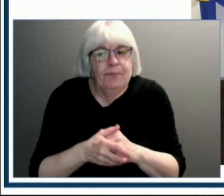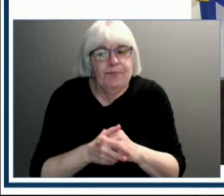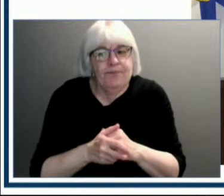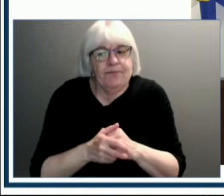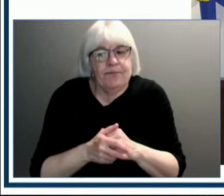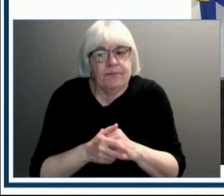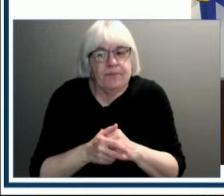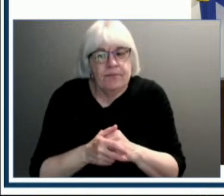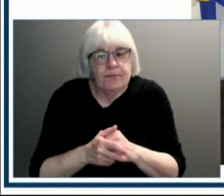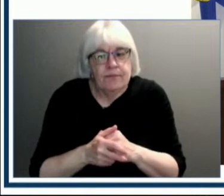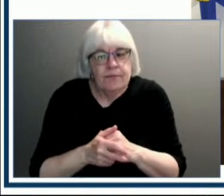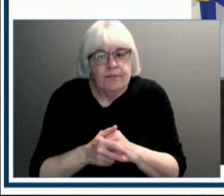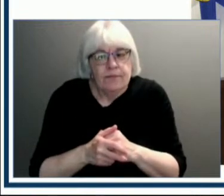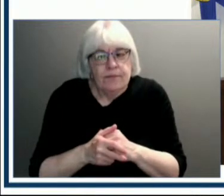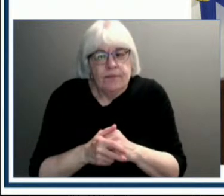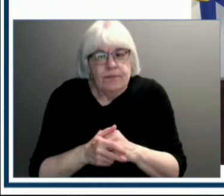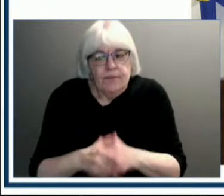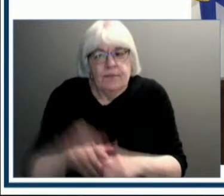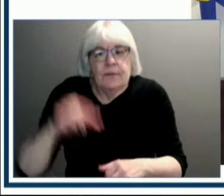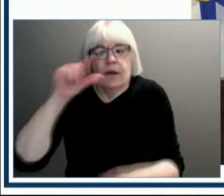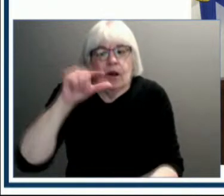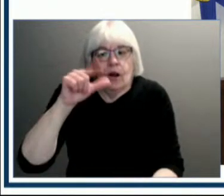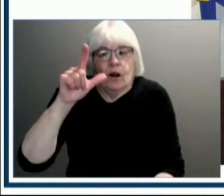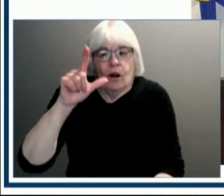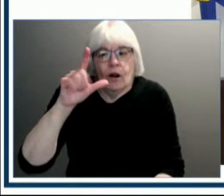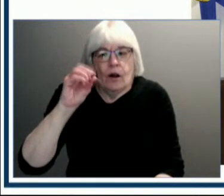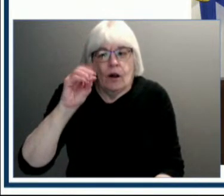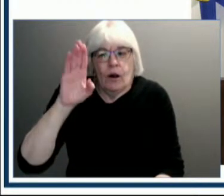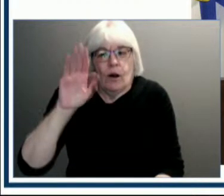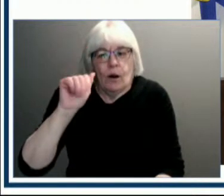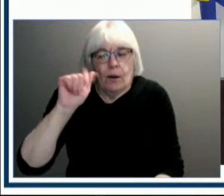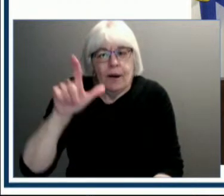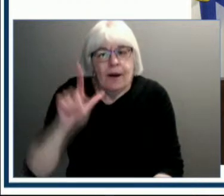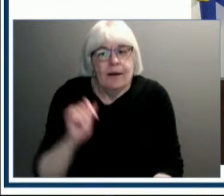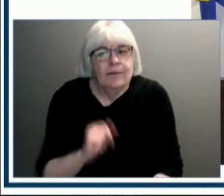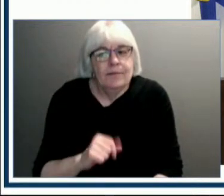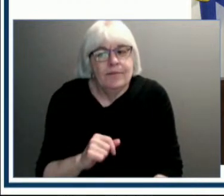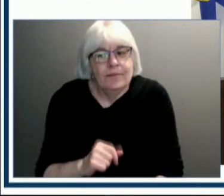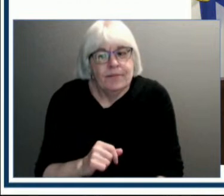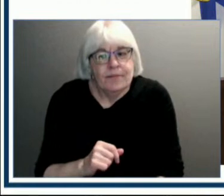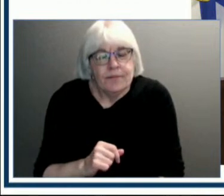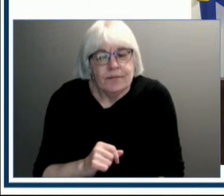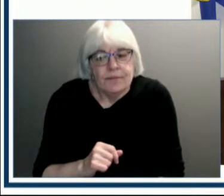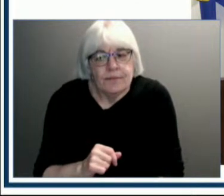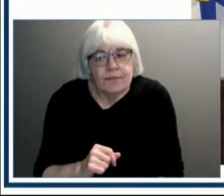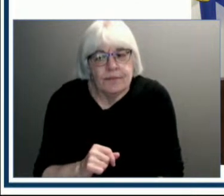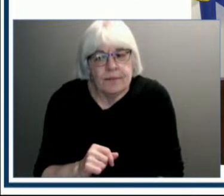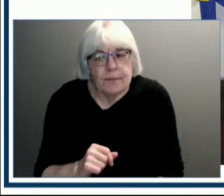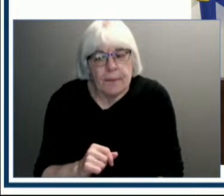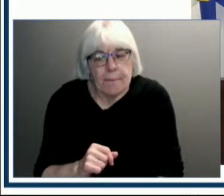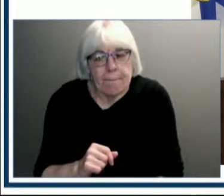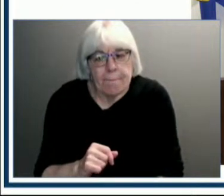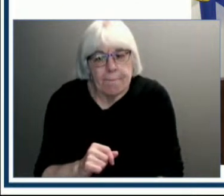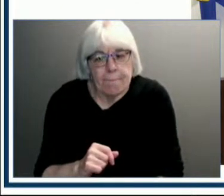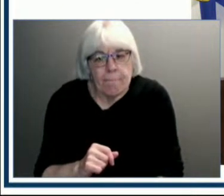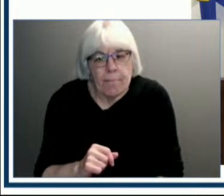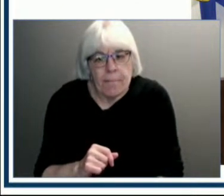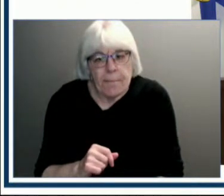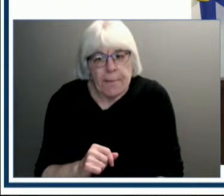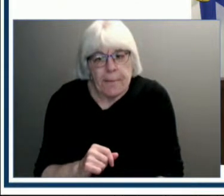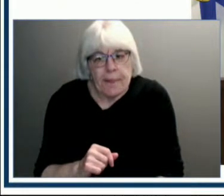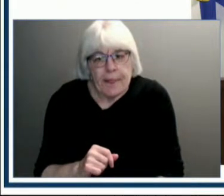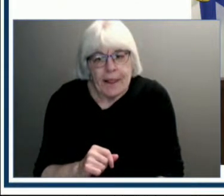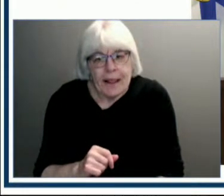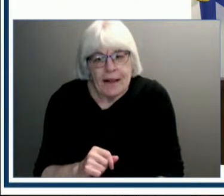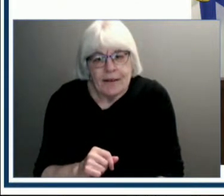Premier Houston, Natasha, my colleague, brought up the paid sick leave program that launches January 10th. I'm just wondering why this wasn't launched